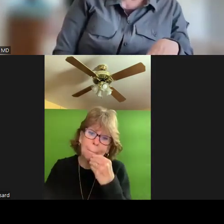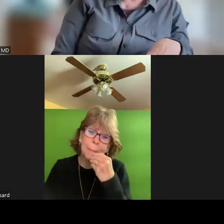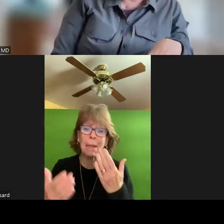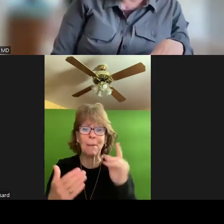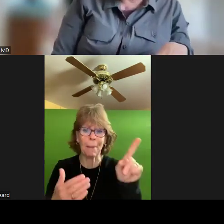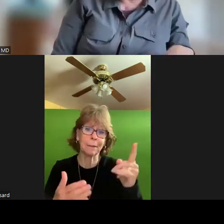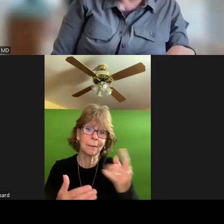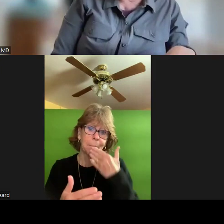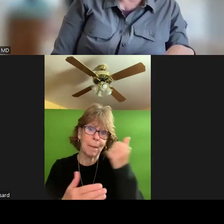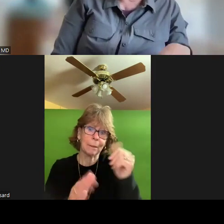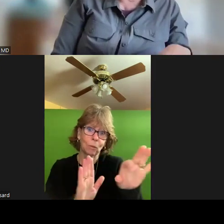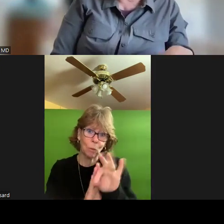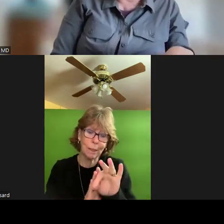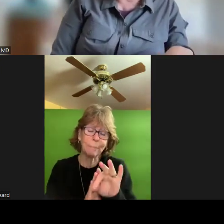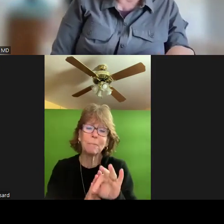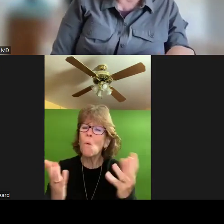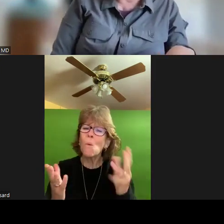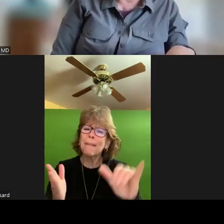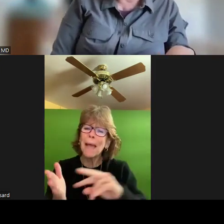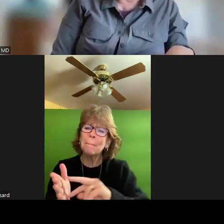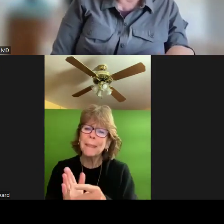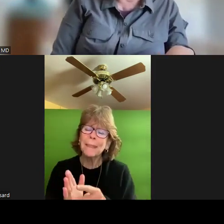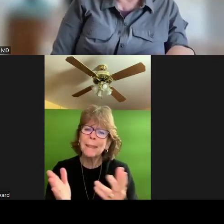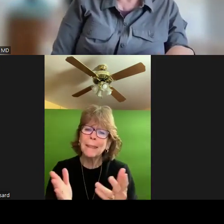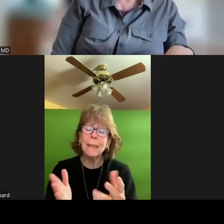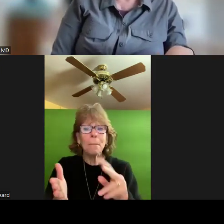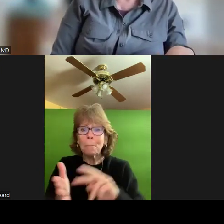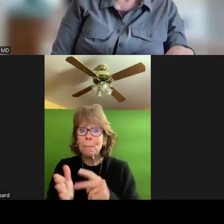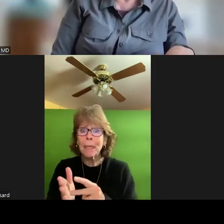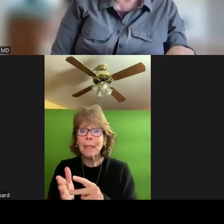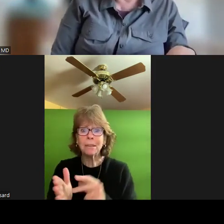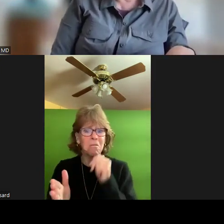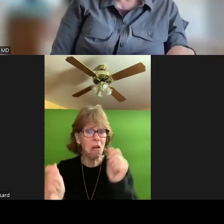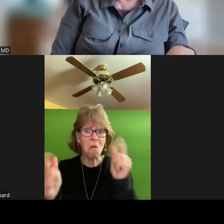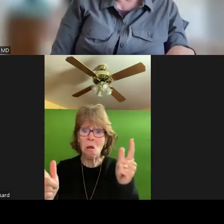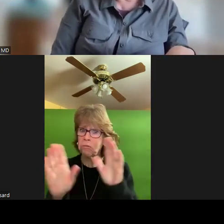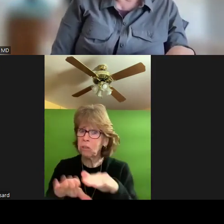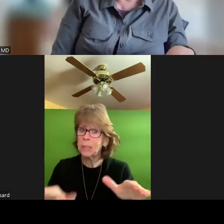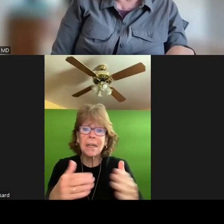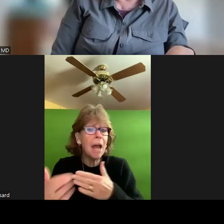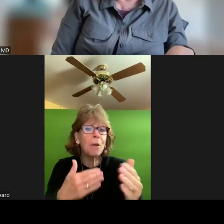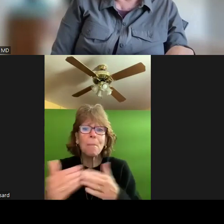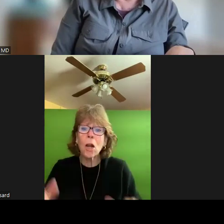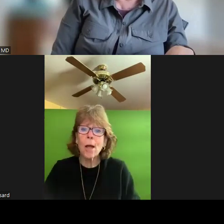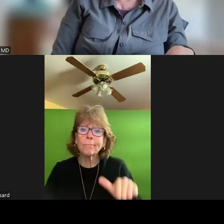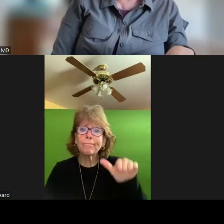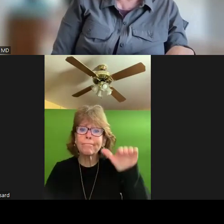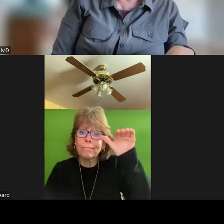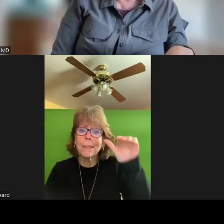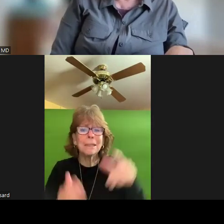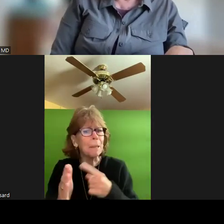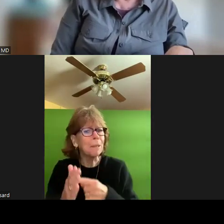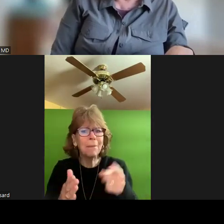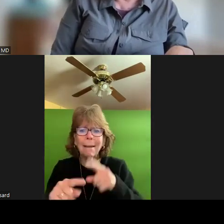And basically what this means is that not all children, even at later ages, will have the ability to follow